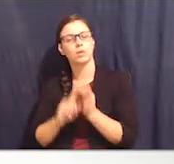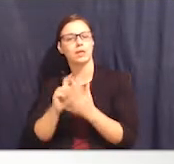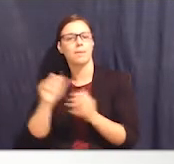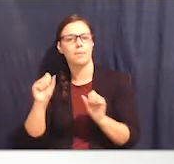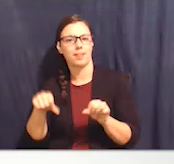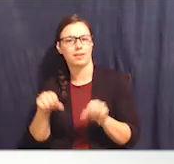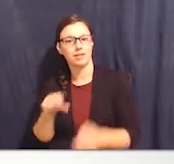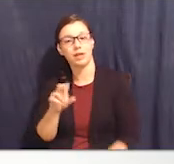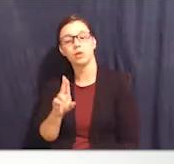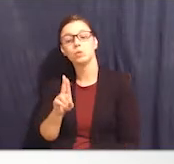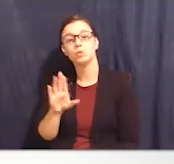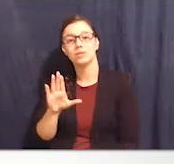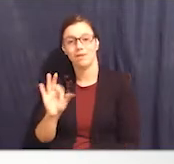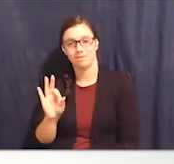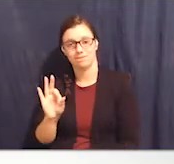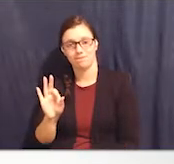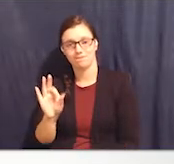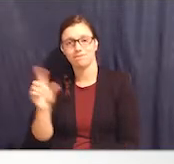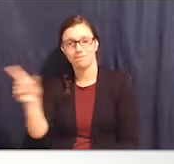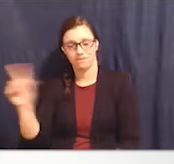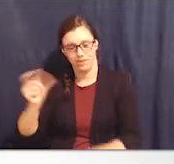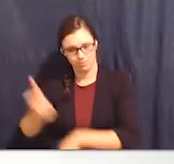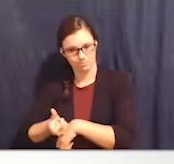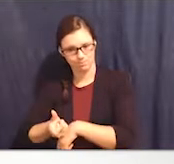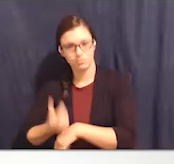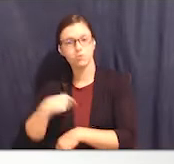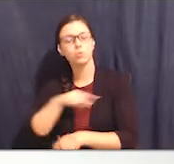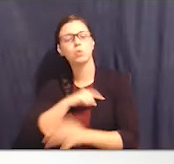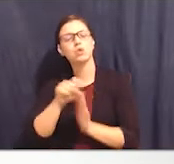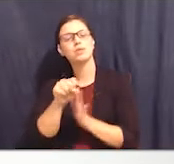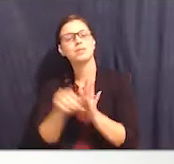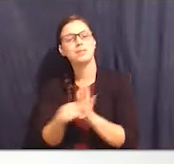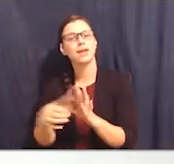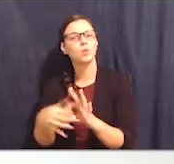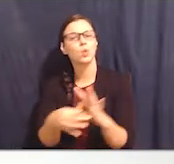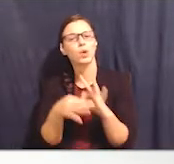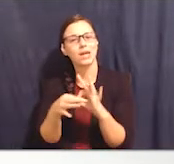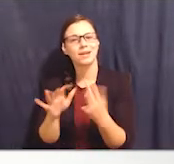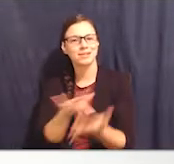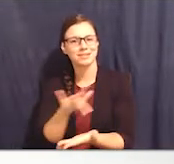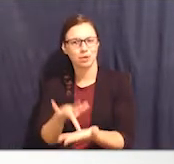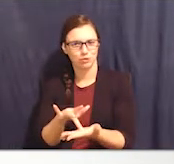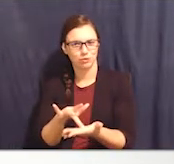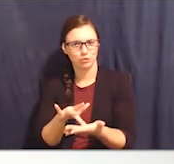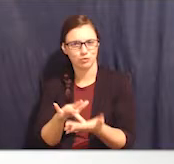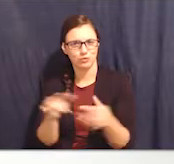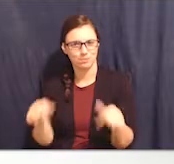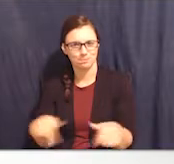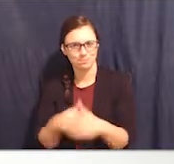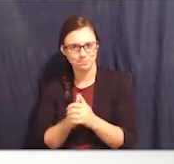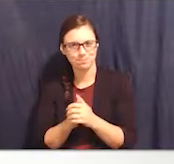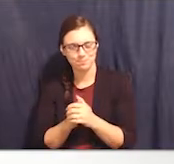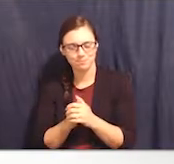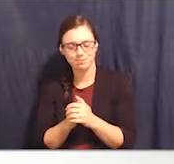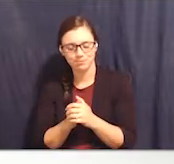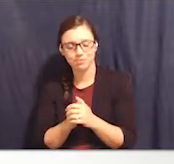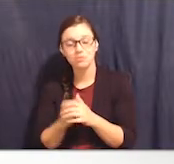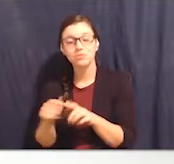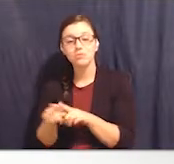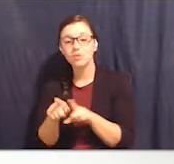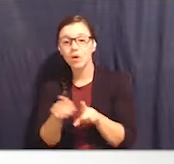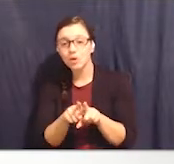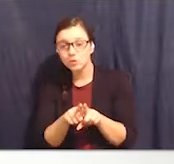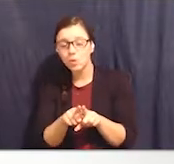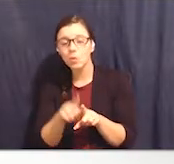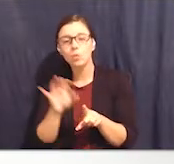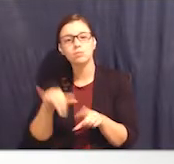called CTP, you may have heard that term before, programs. And that means students can access federal